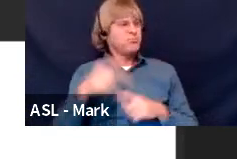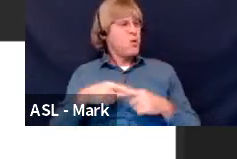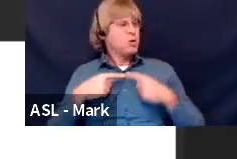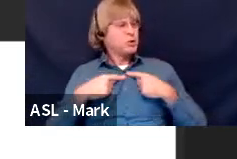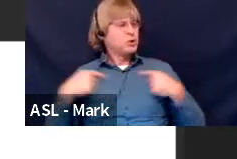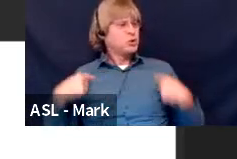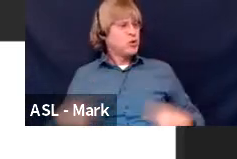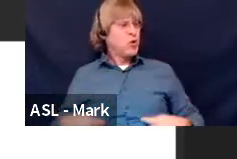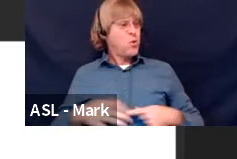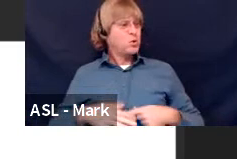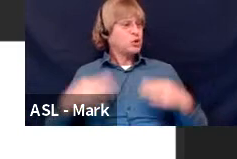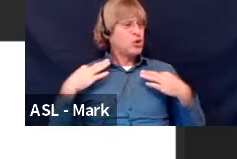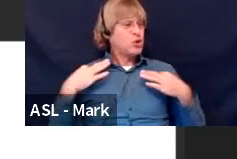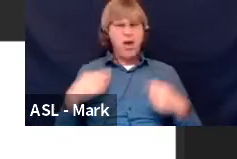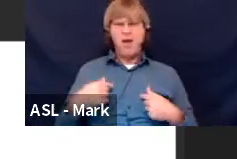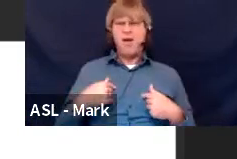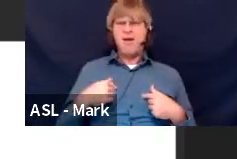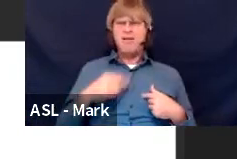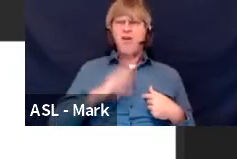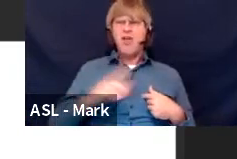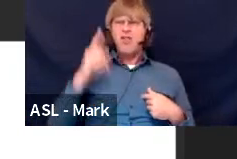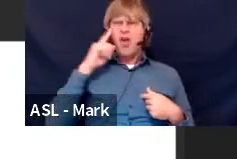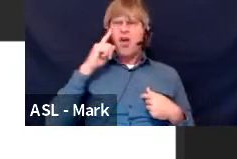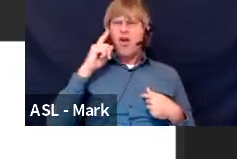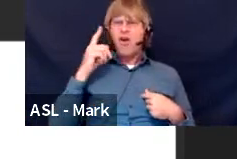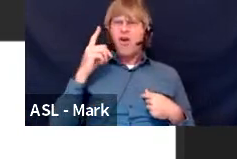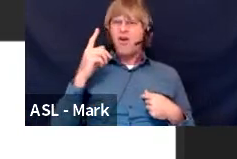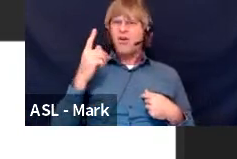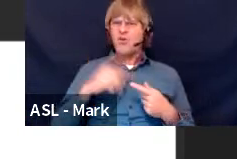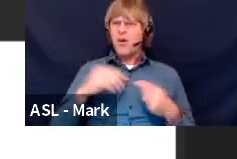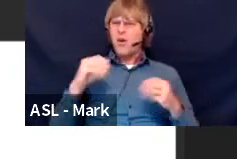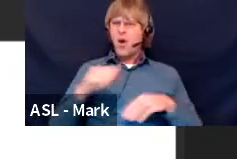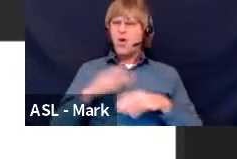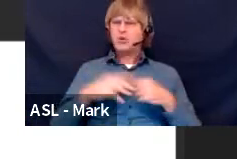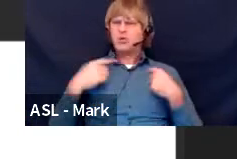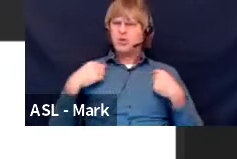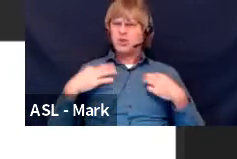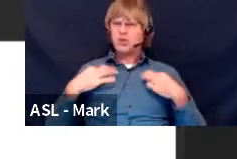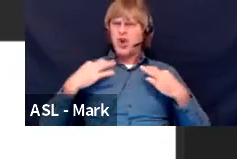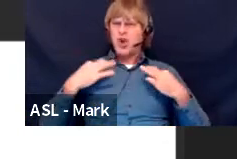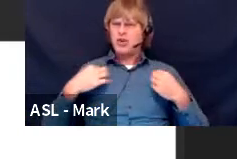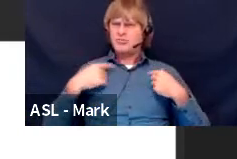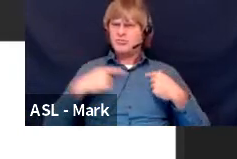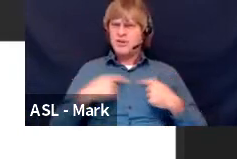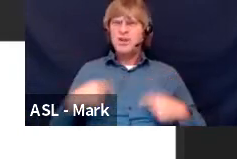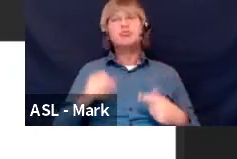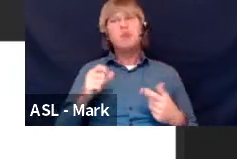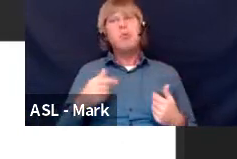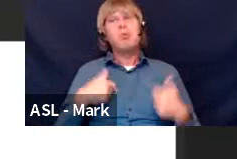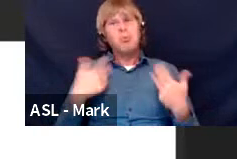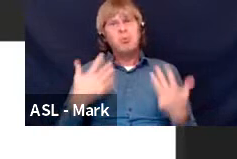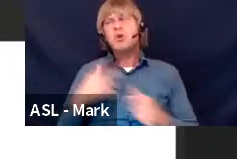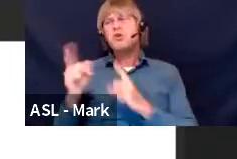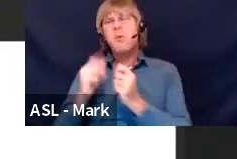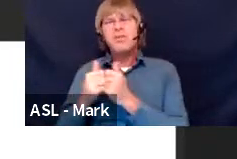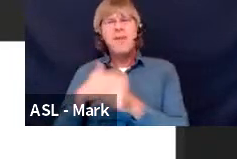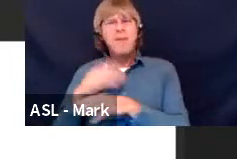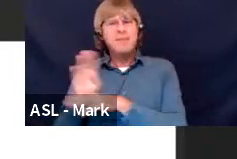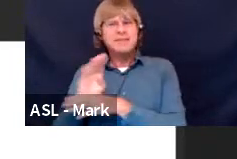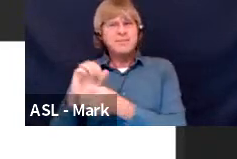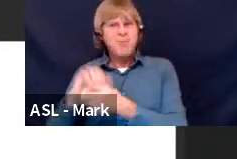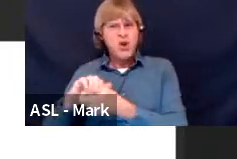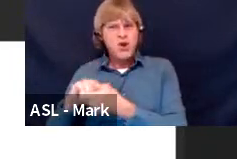And I hadn't even thought about that as a thing. And so I talked to my business